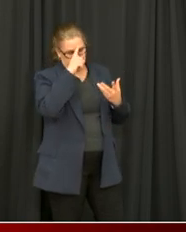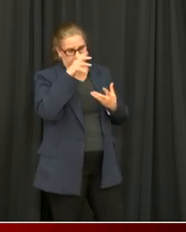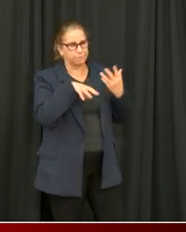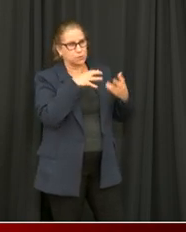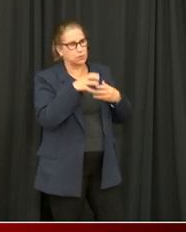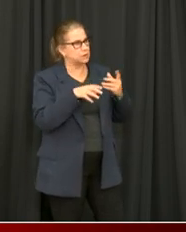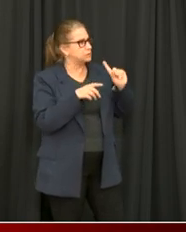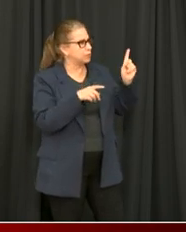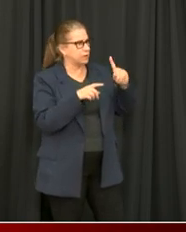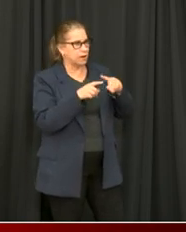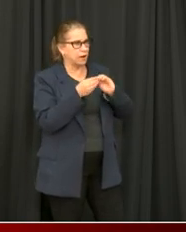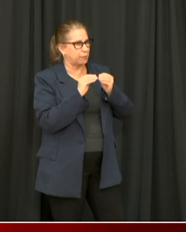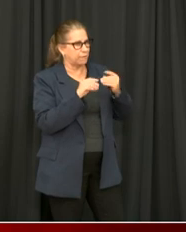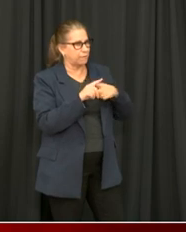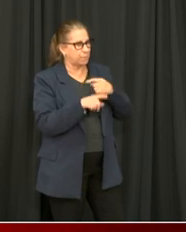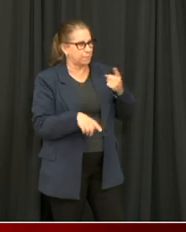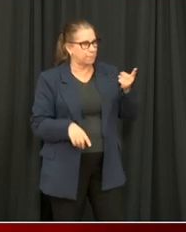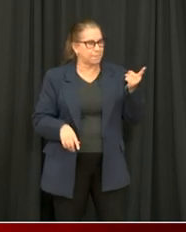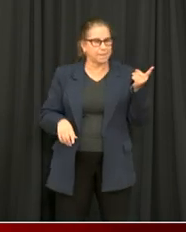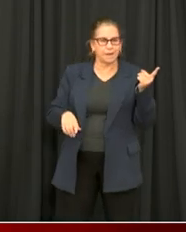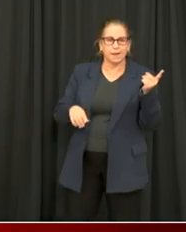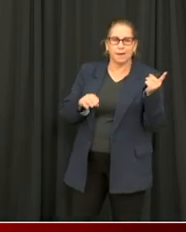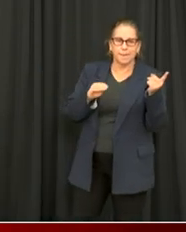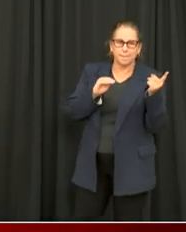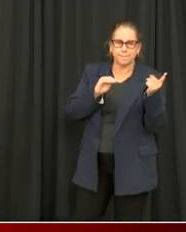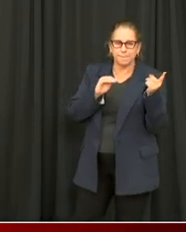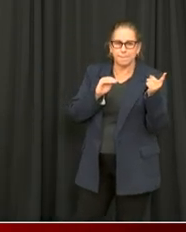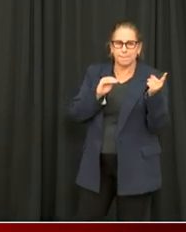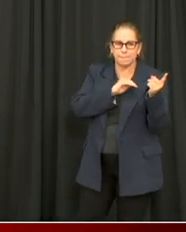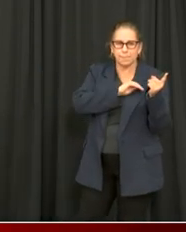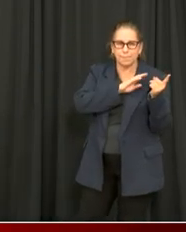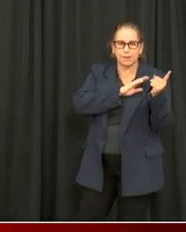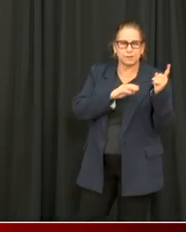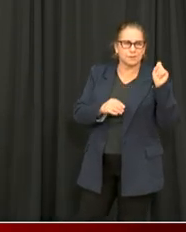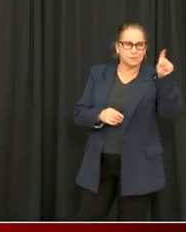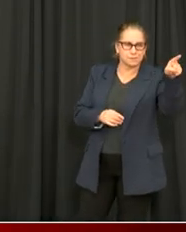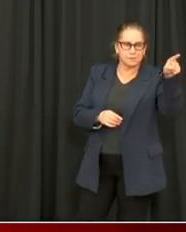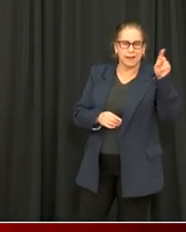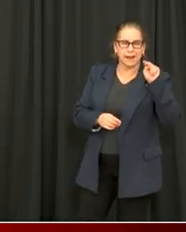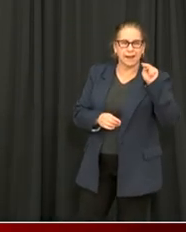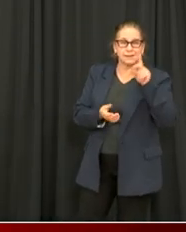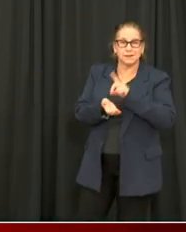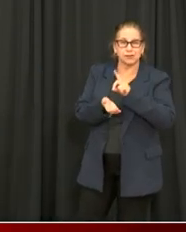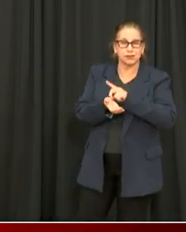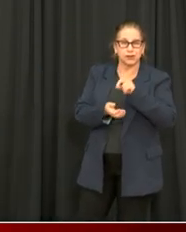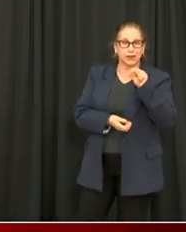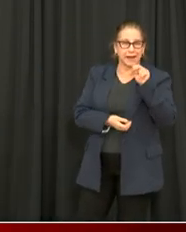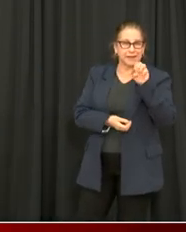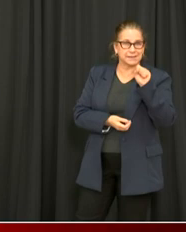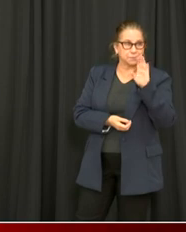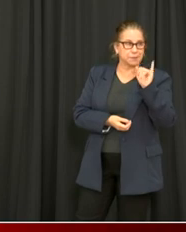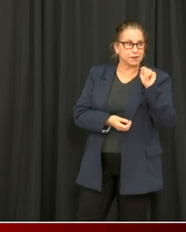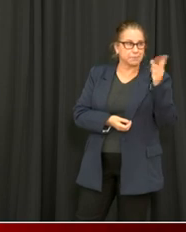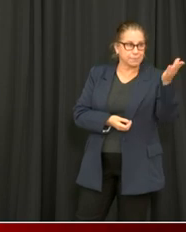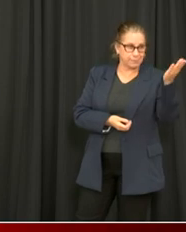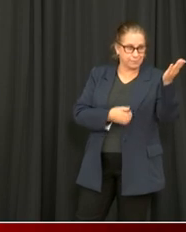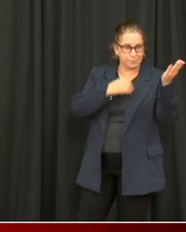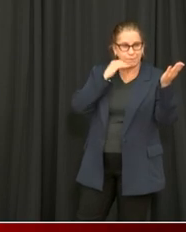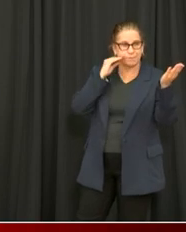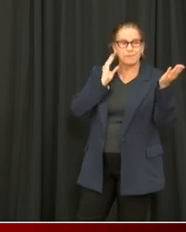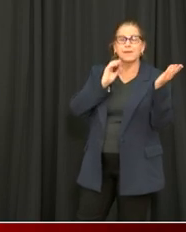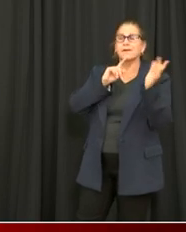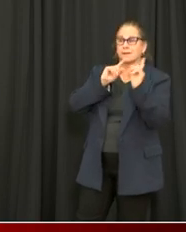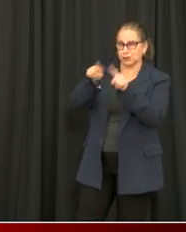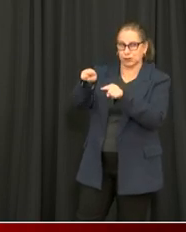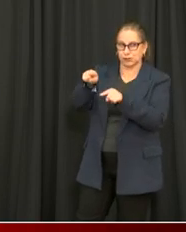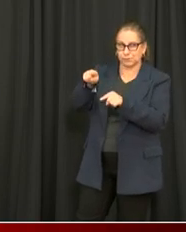the numbers for all of the days? So the 90, it's only the 1 day is included in there because we report out a 2-day data lag, so you don't always